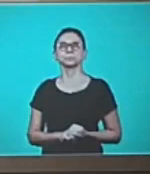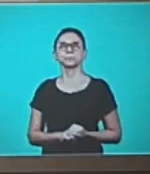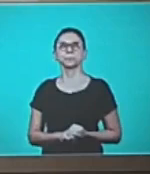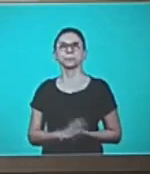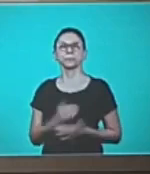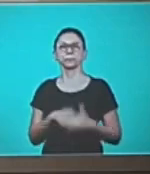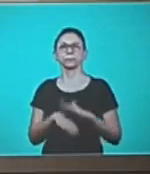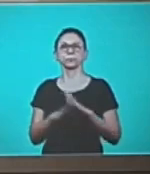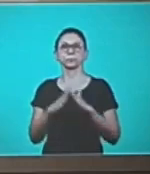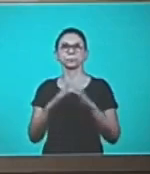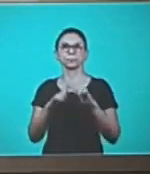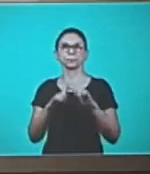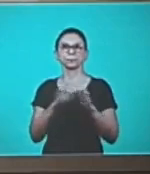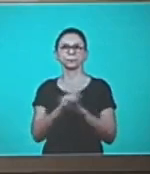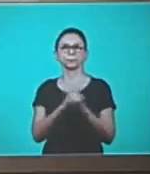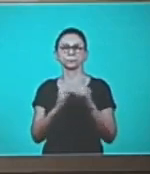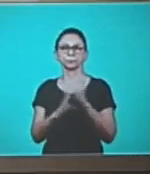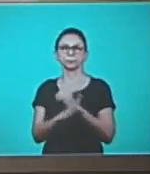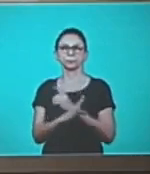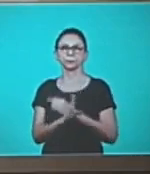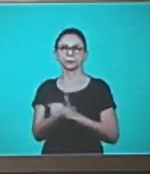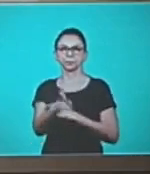in our Sunday schools.